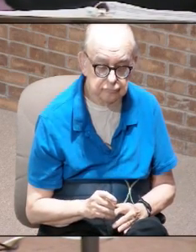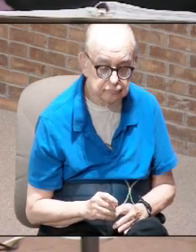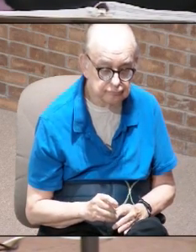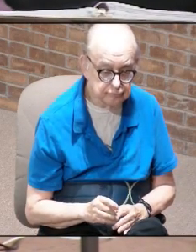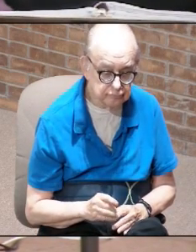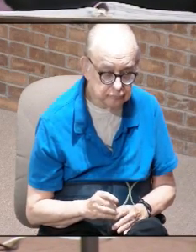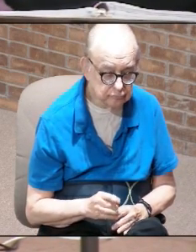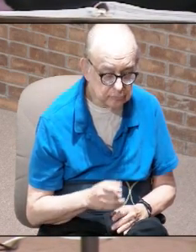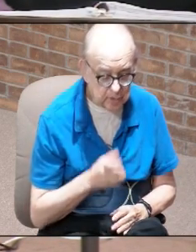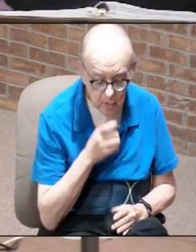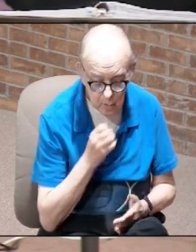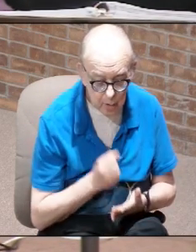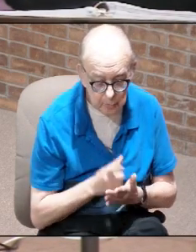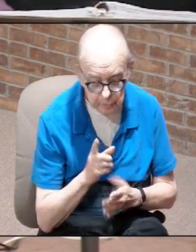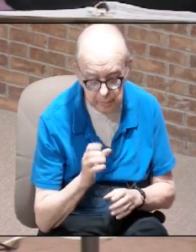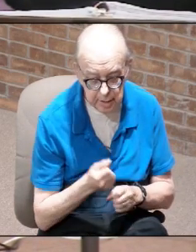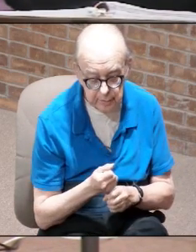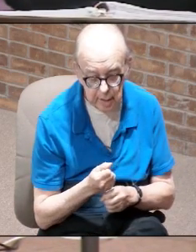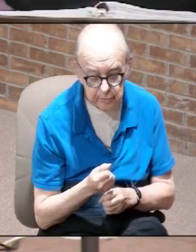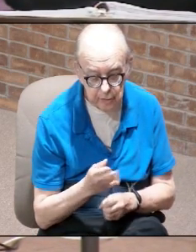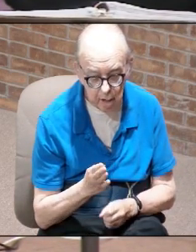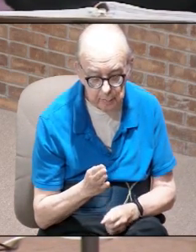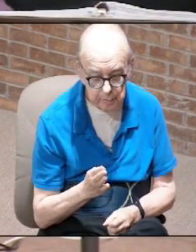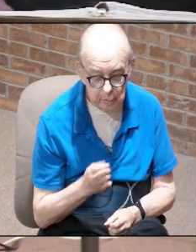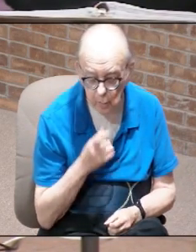Who helped you get the job?